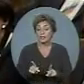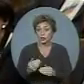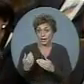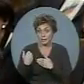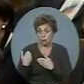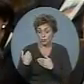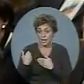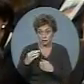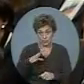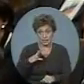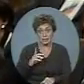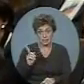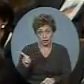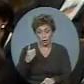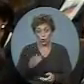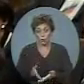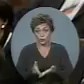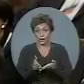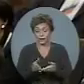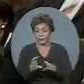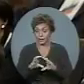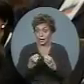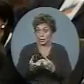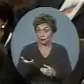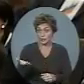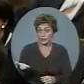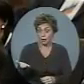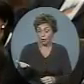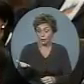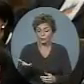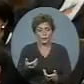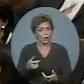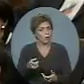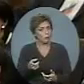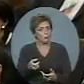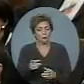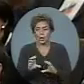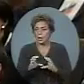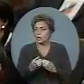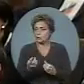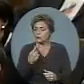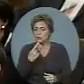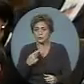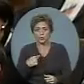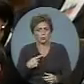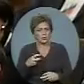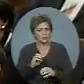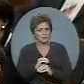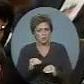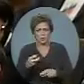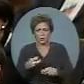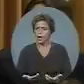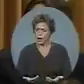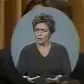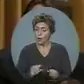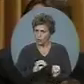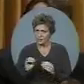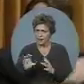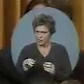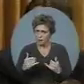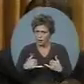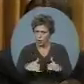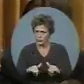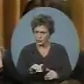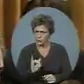at the moment told of the problems that are being reported in the papers today. Obviously, if there are such problems, we will act. This